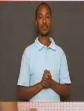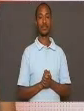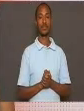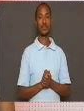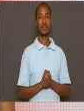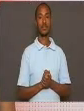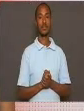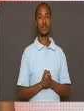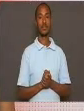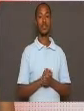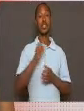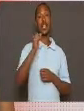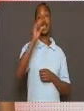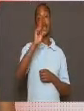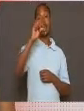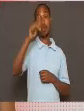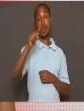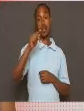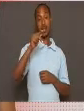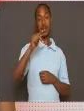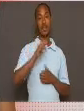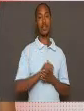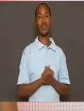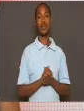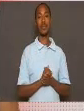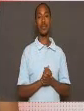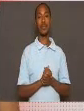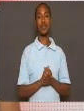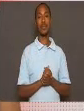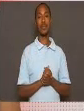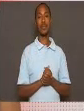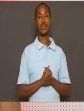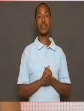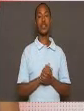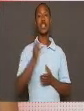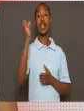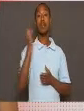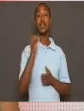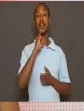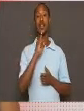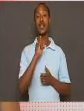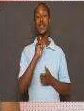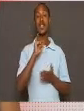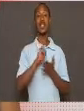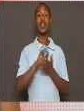At standard temperature and pressure, the temperature is